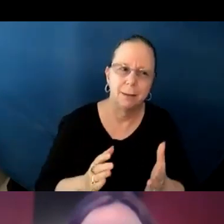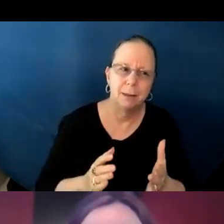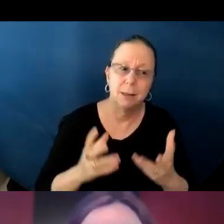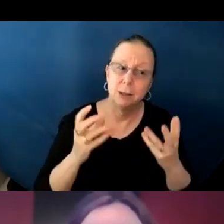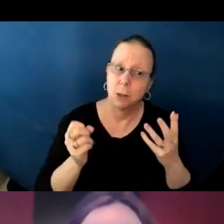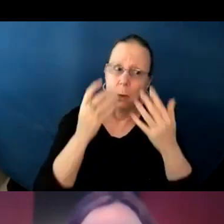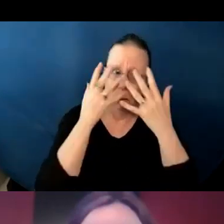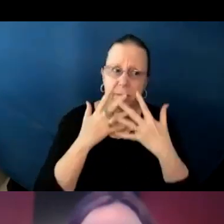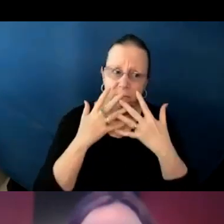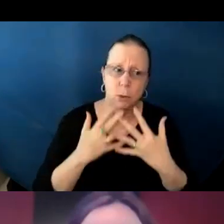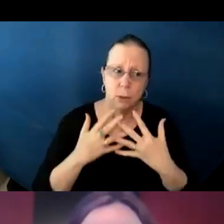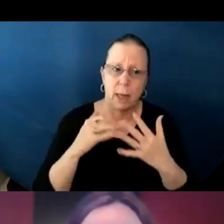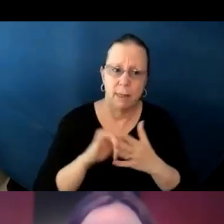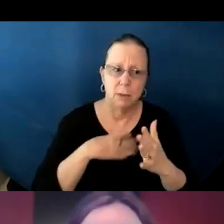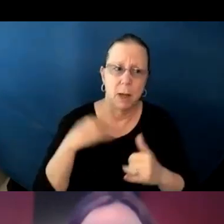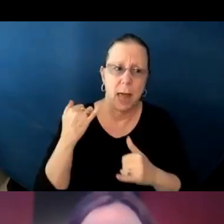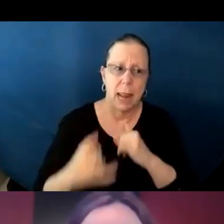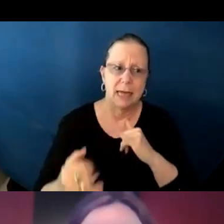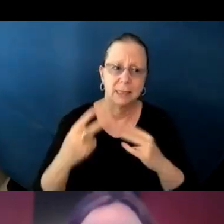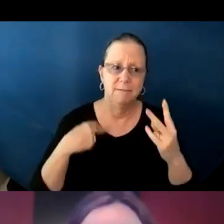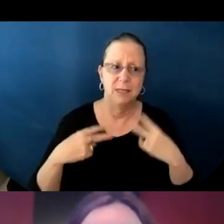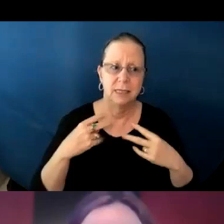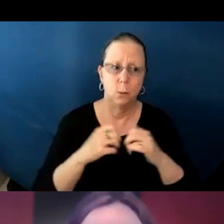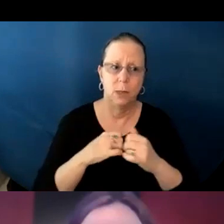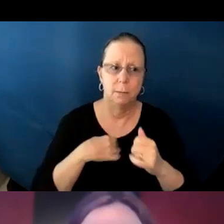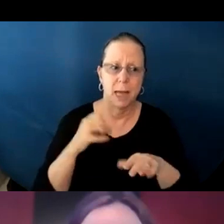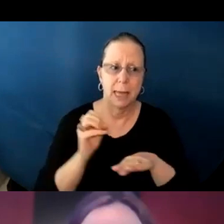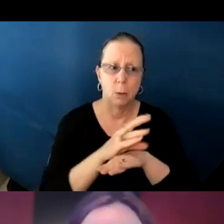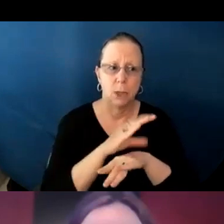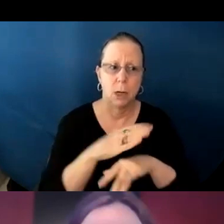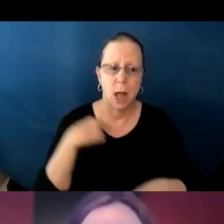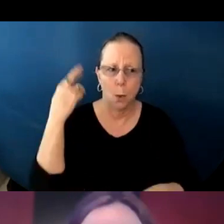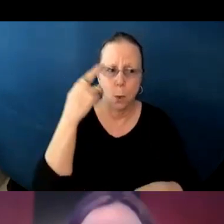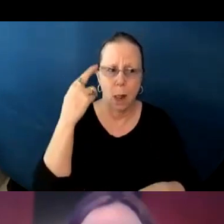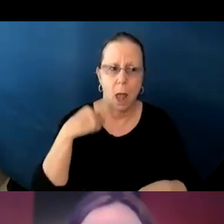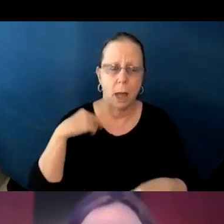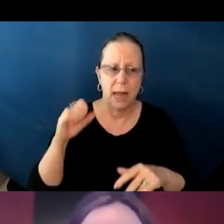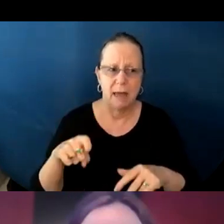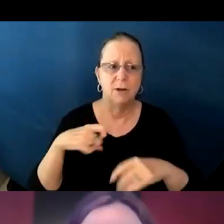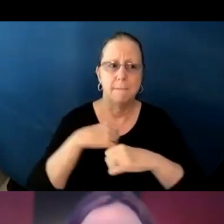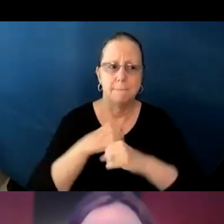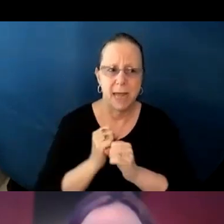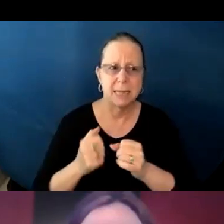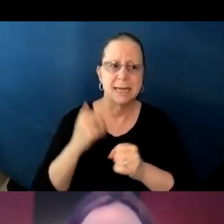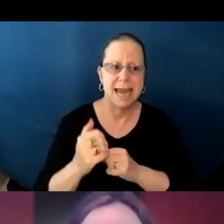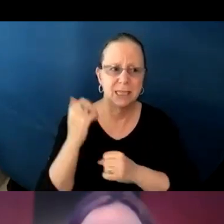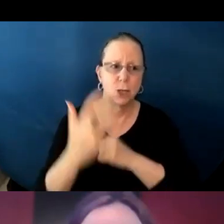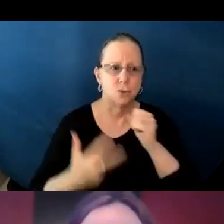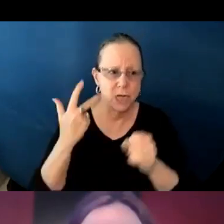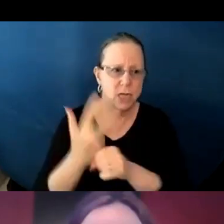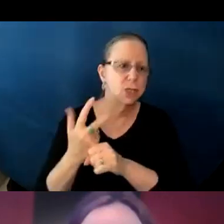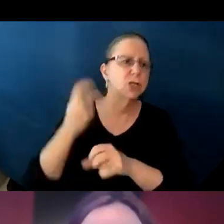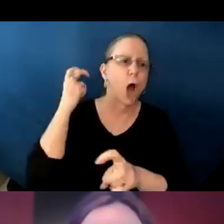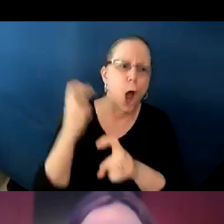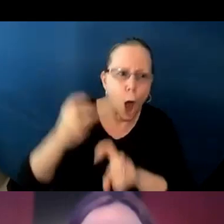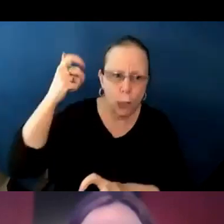unfortunately, that was my last visit with my counselor. And I realized that I was going to have to make the next 3 years in the hardest education environment I'd